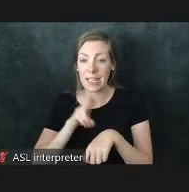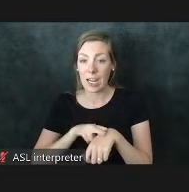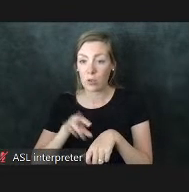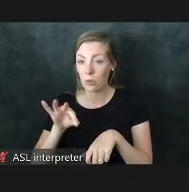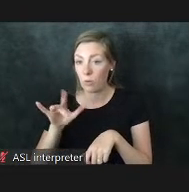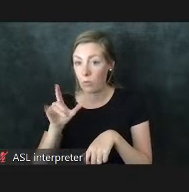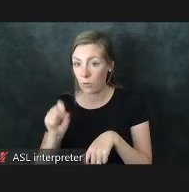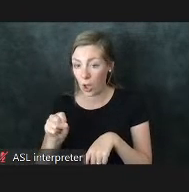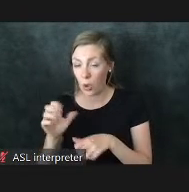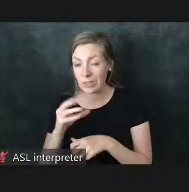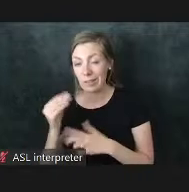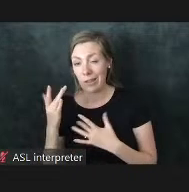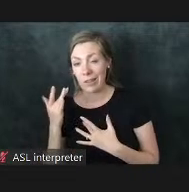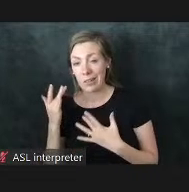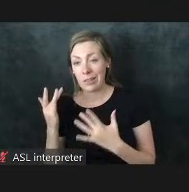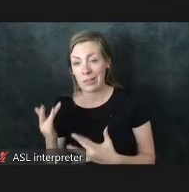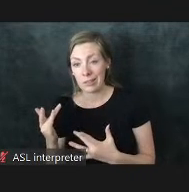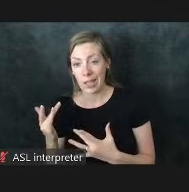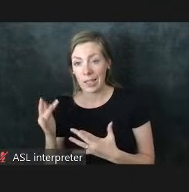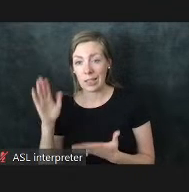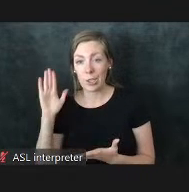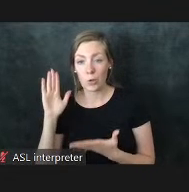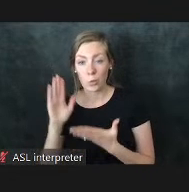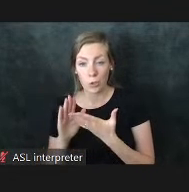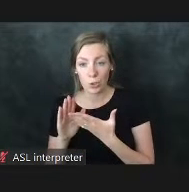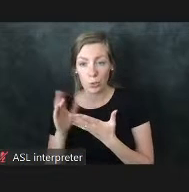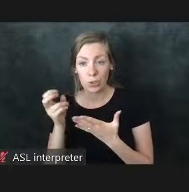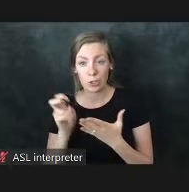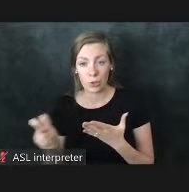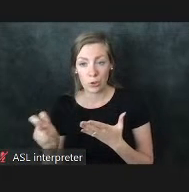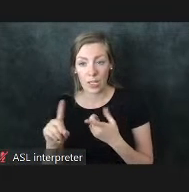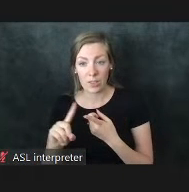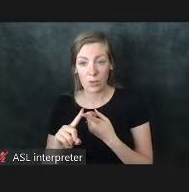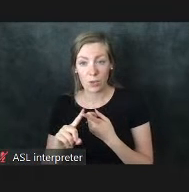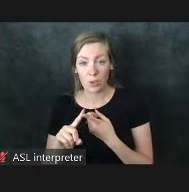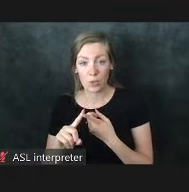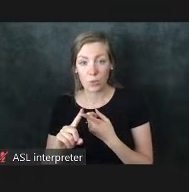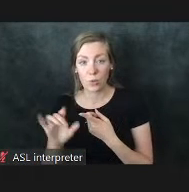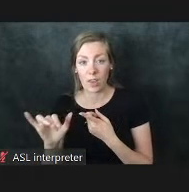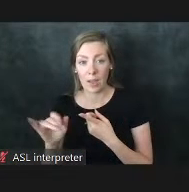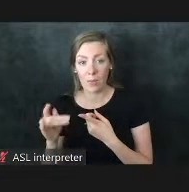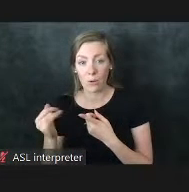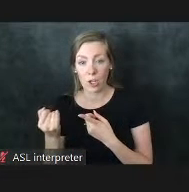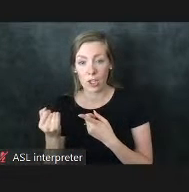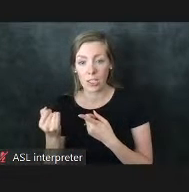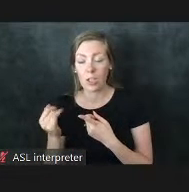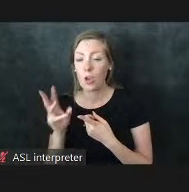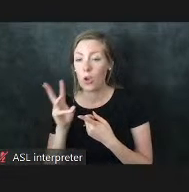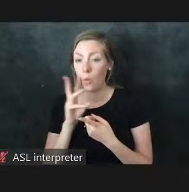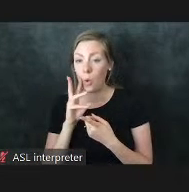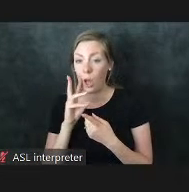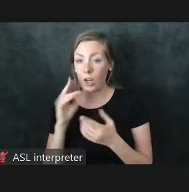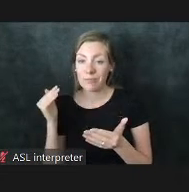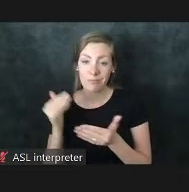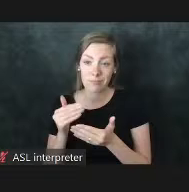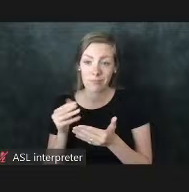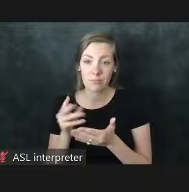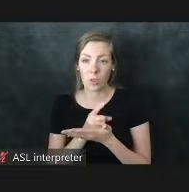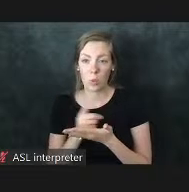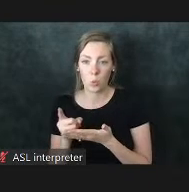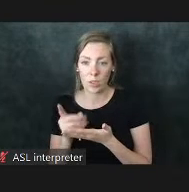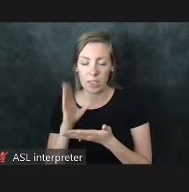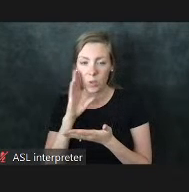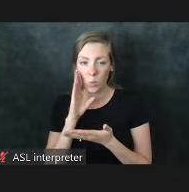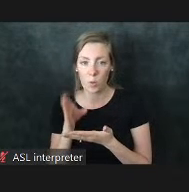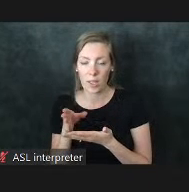and likely reduced transfers of Potter Valley project water in the upcoming weeks will significantly